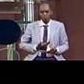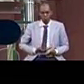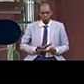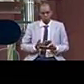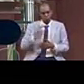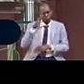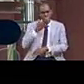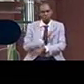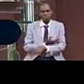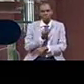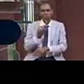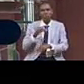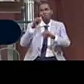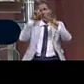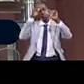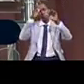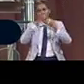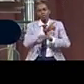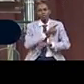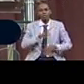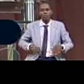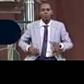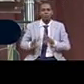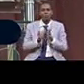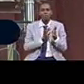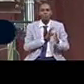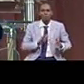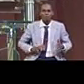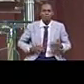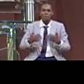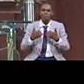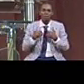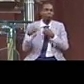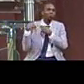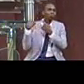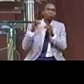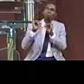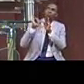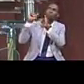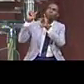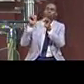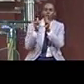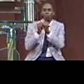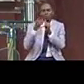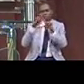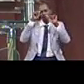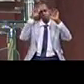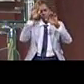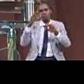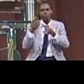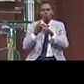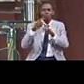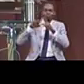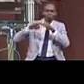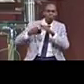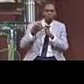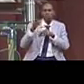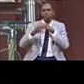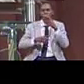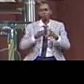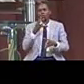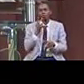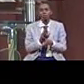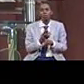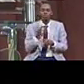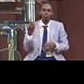Father. The Lord Jesus Christ had been with the Father from all eternity, before the beginning of the world. He